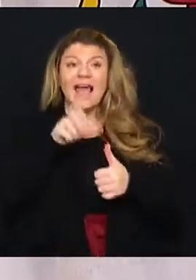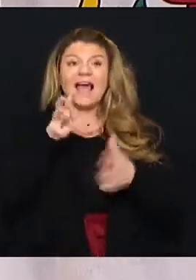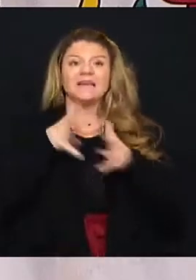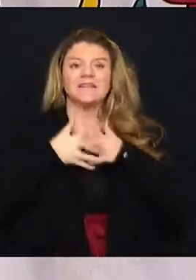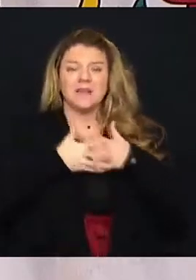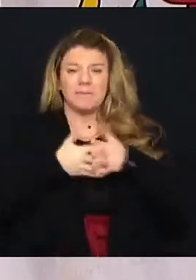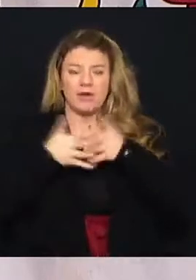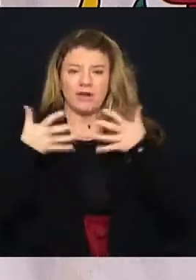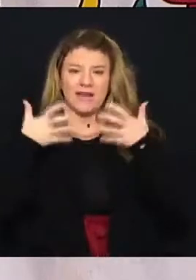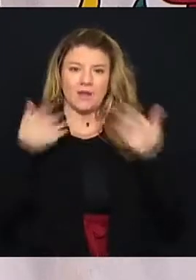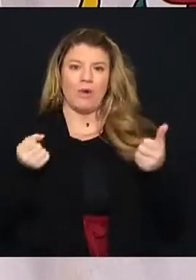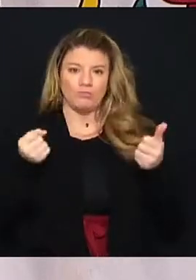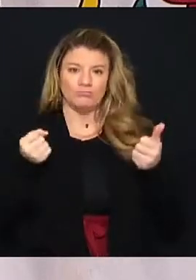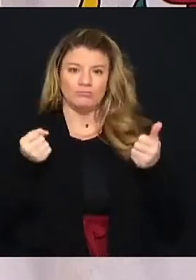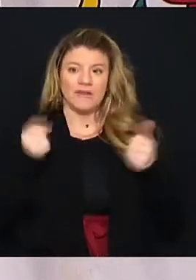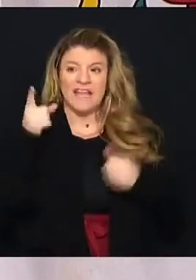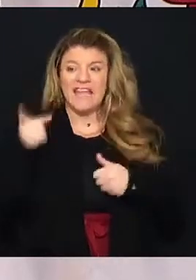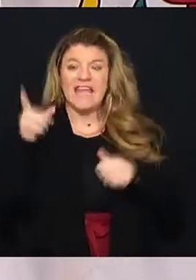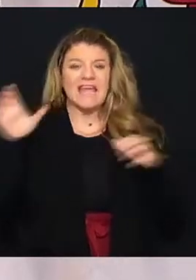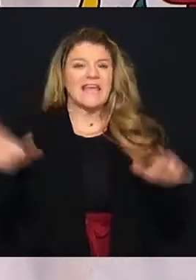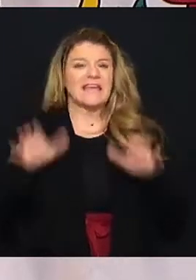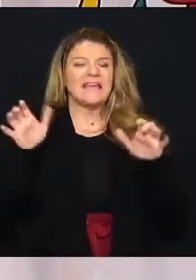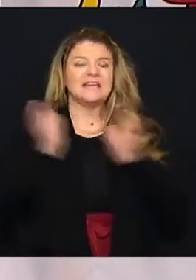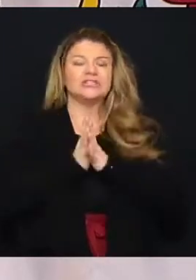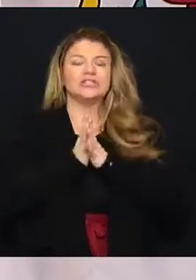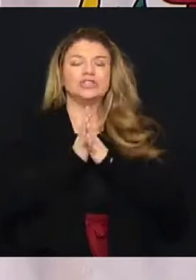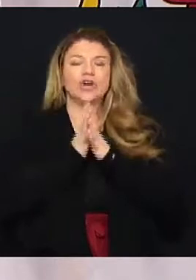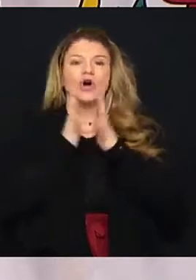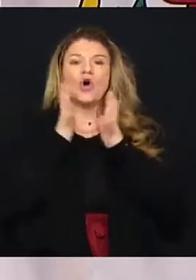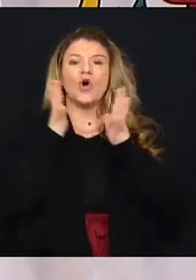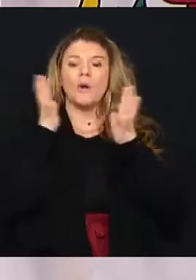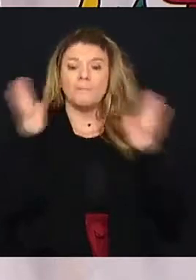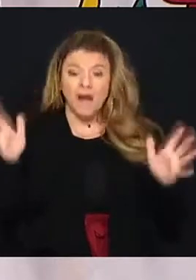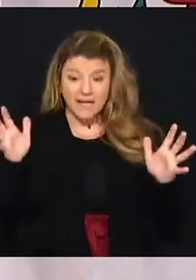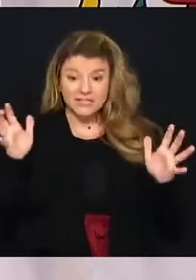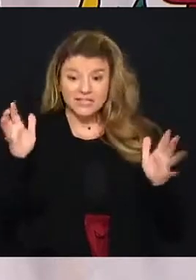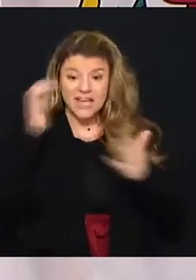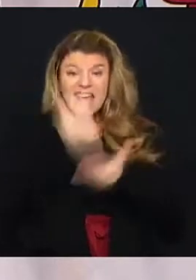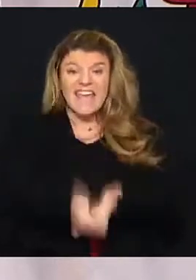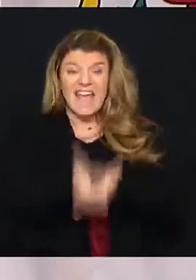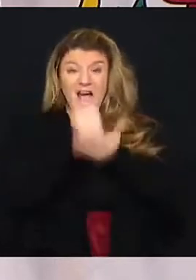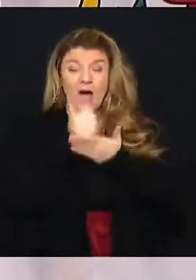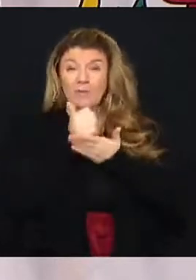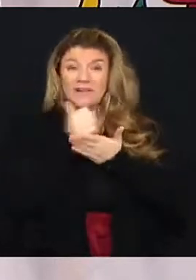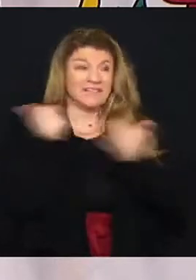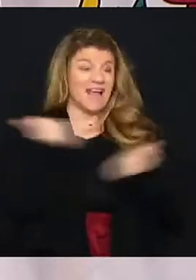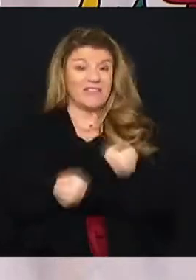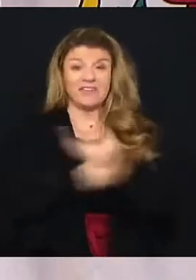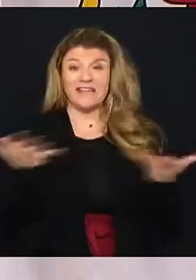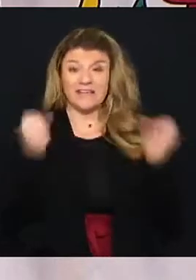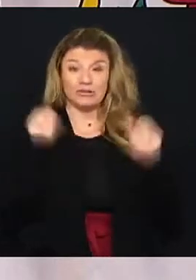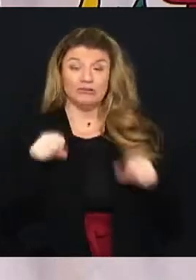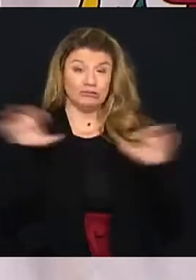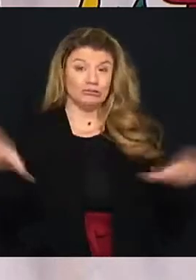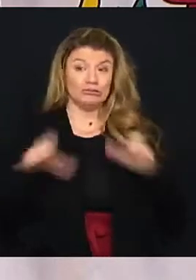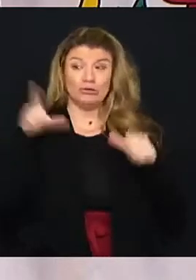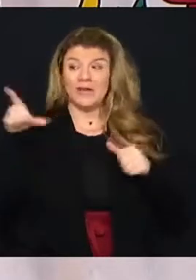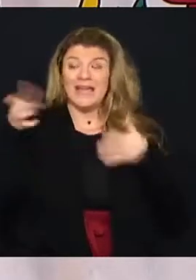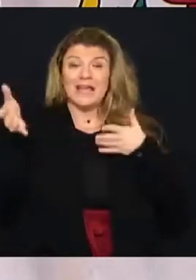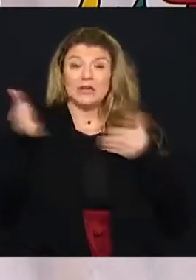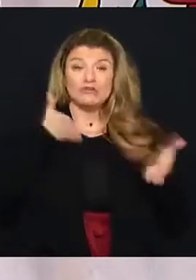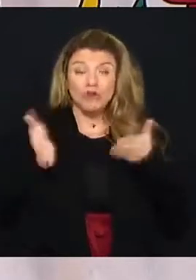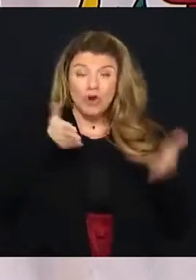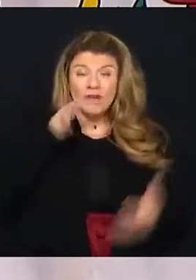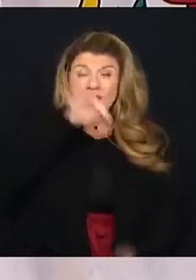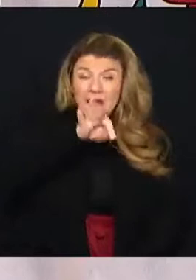hero. He did so much. He helped us in every way he could. He served.